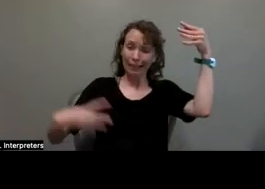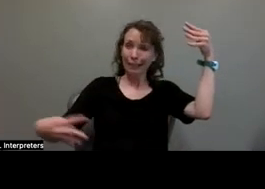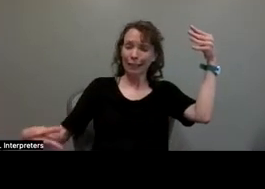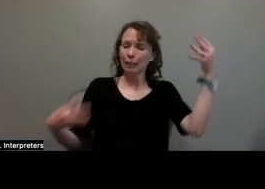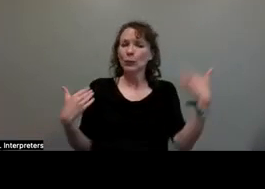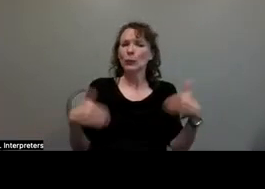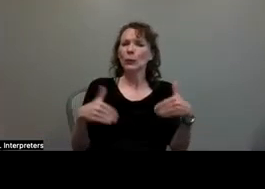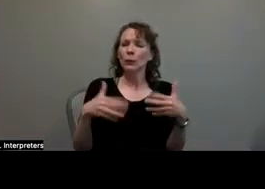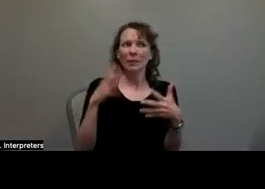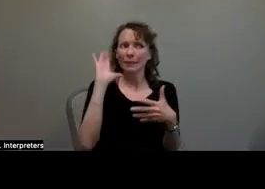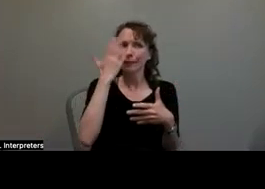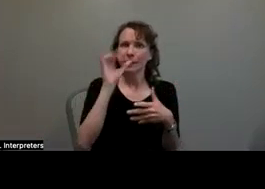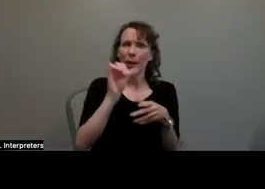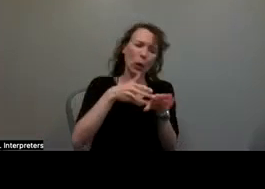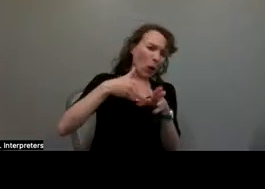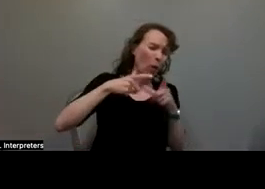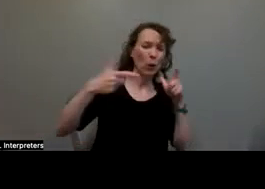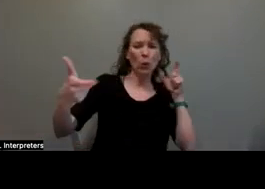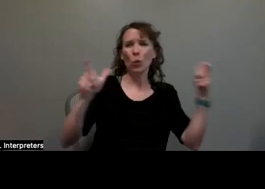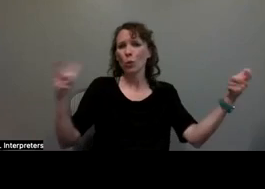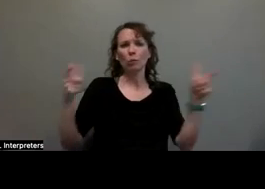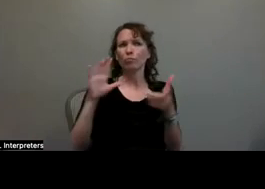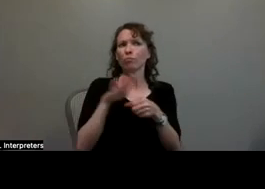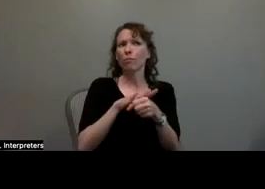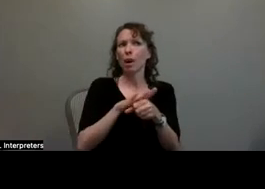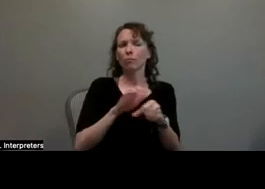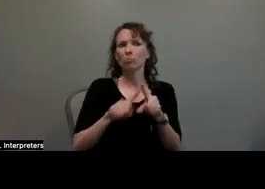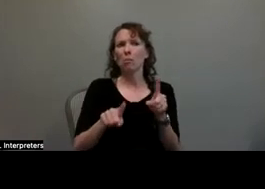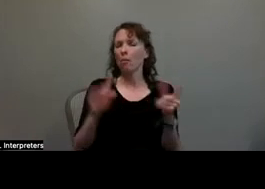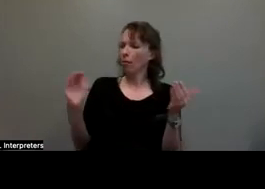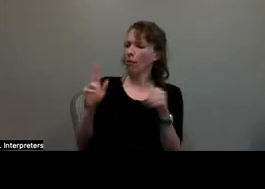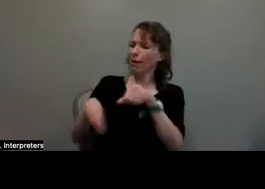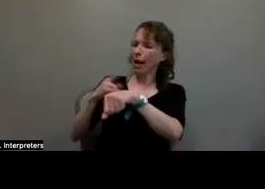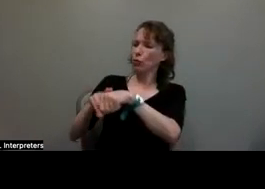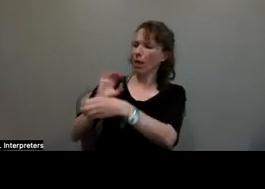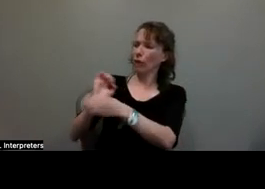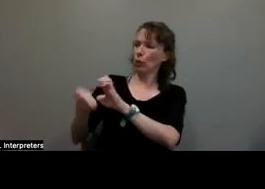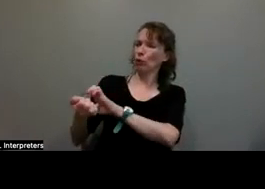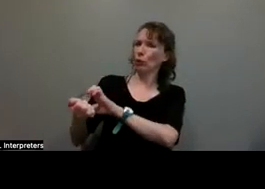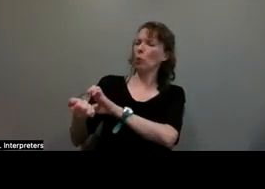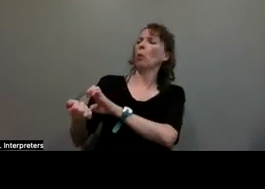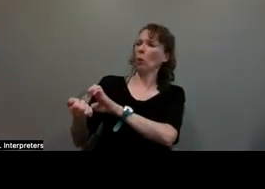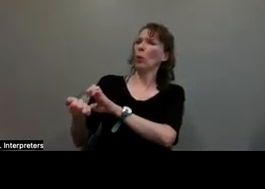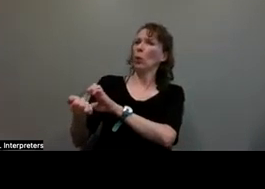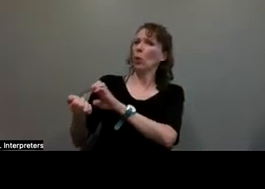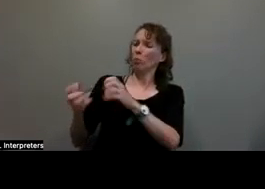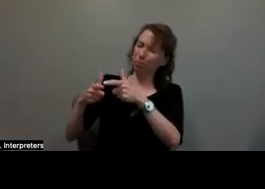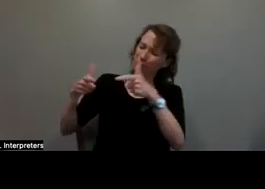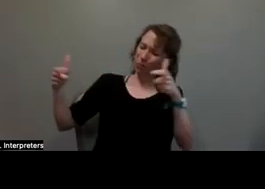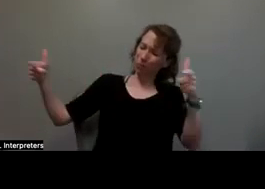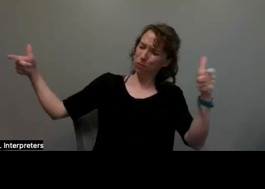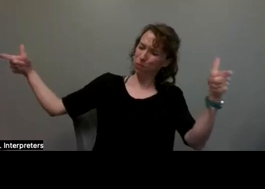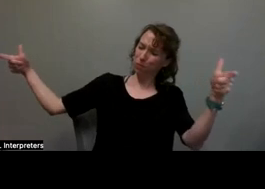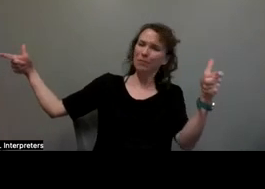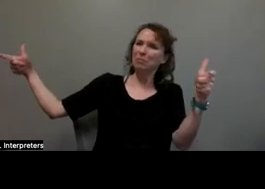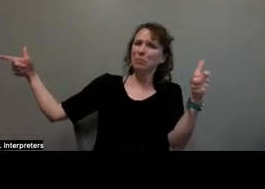But actually, when we look at natural evolution, it seems to be exploring a much smaller